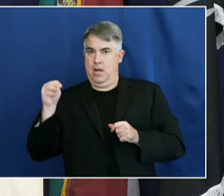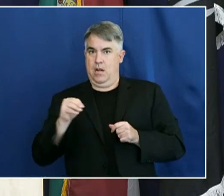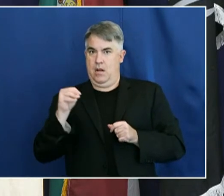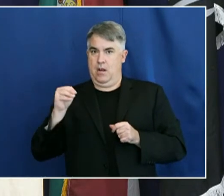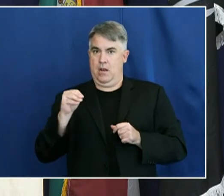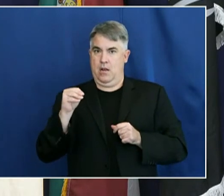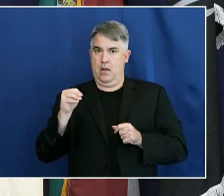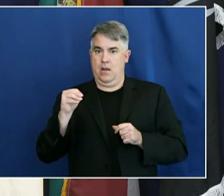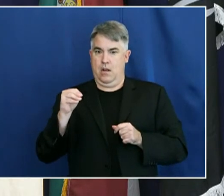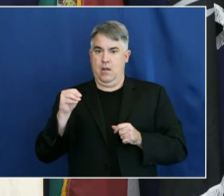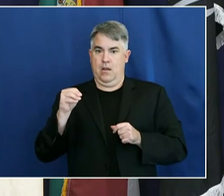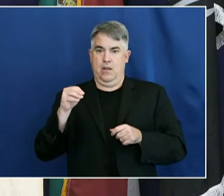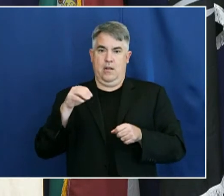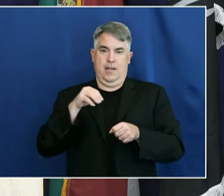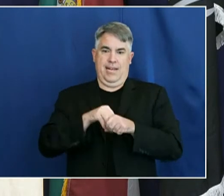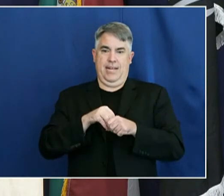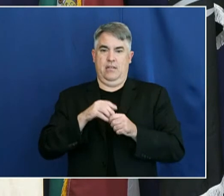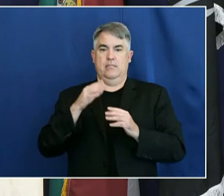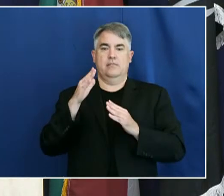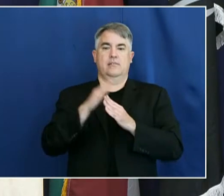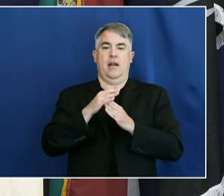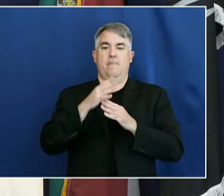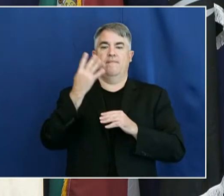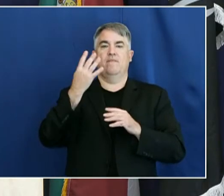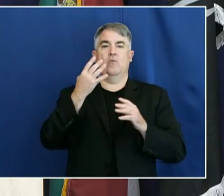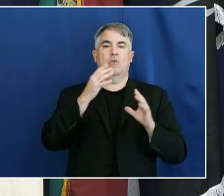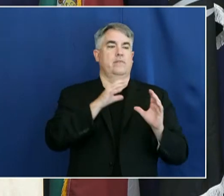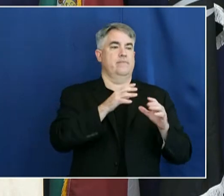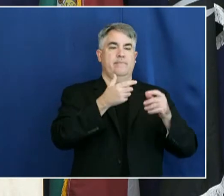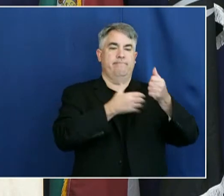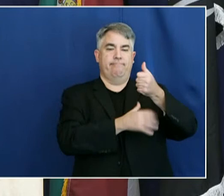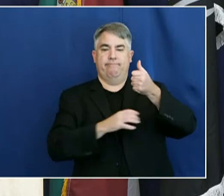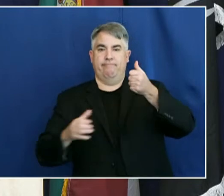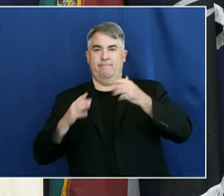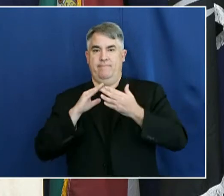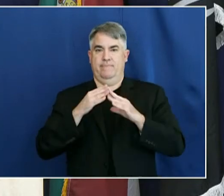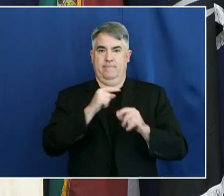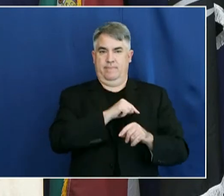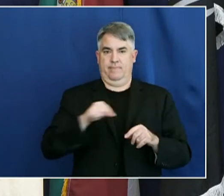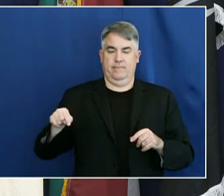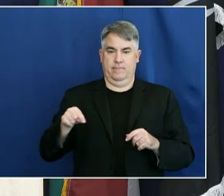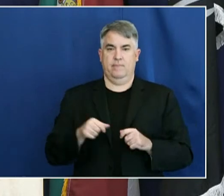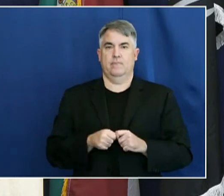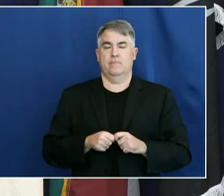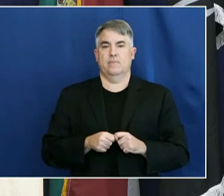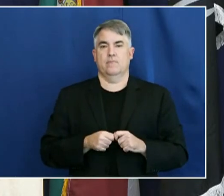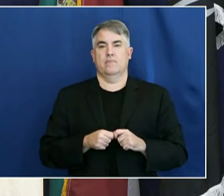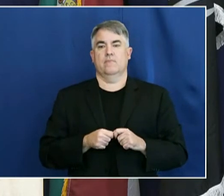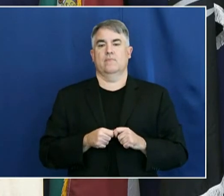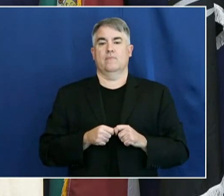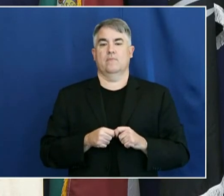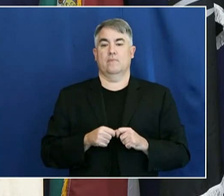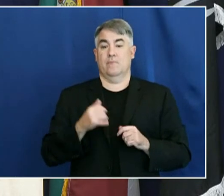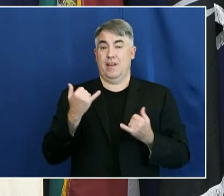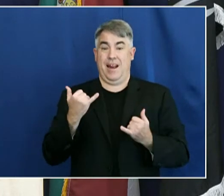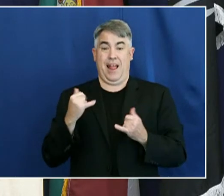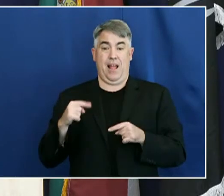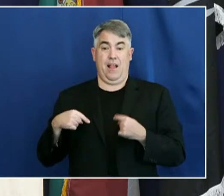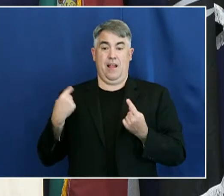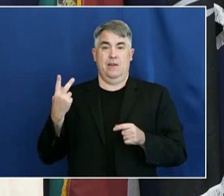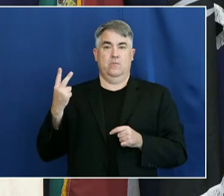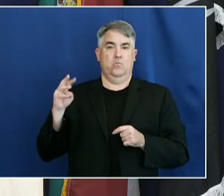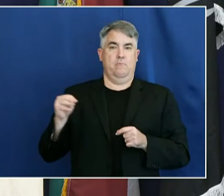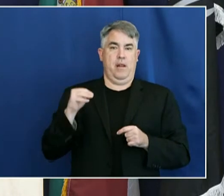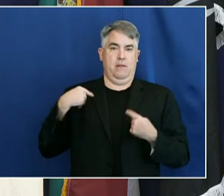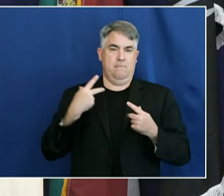what loosened the restrictions around the red tier. When we get to 4 million, it loosens the case rate associated with the orange